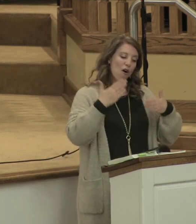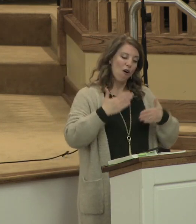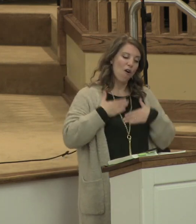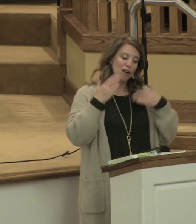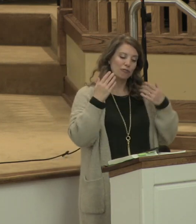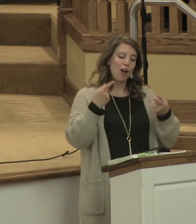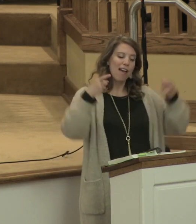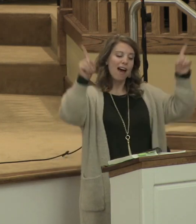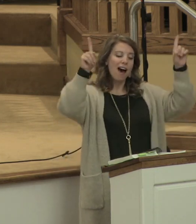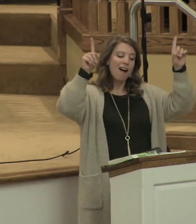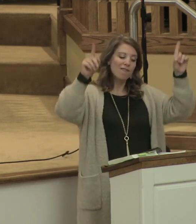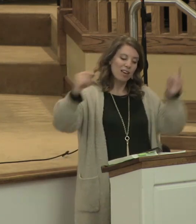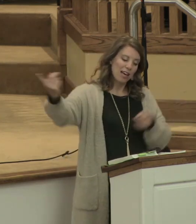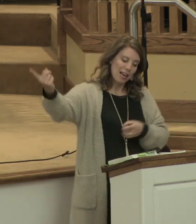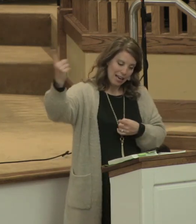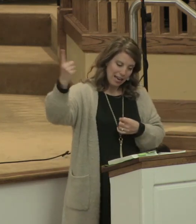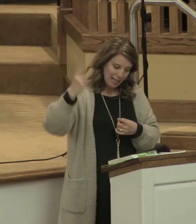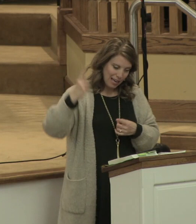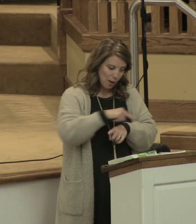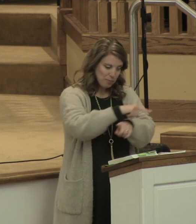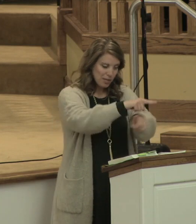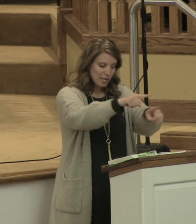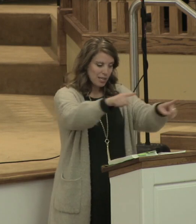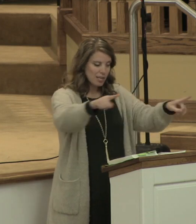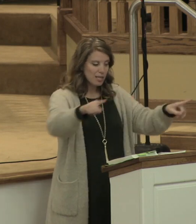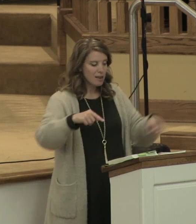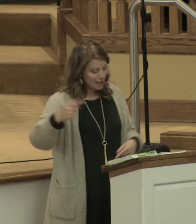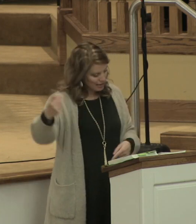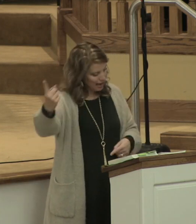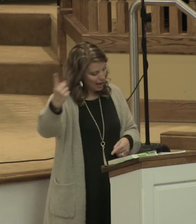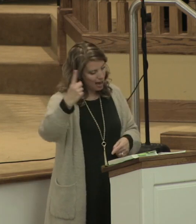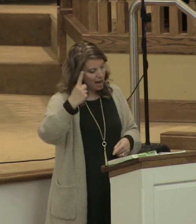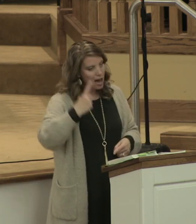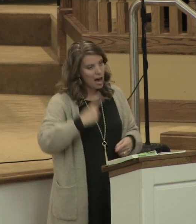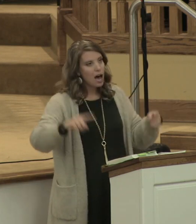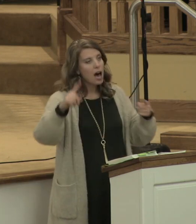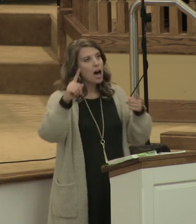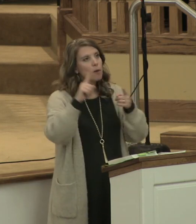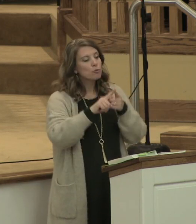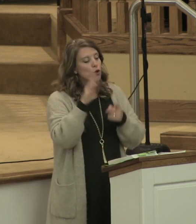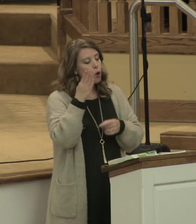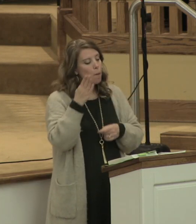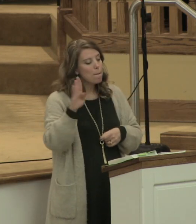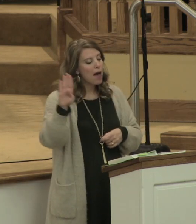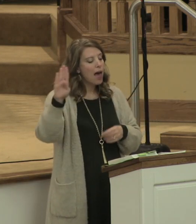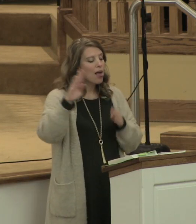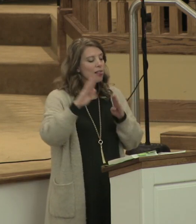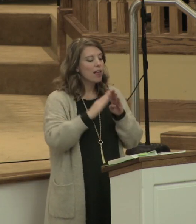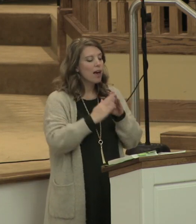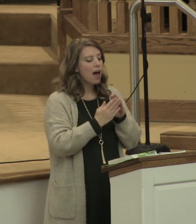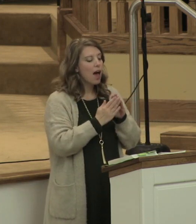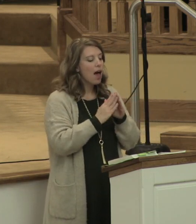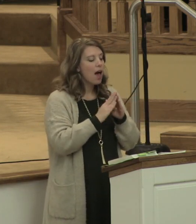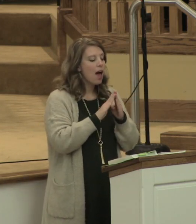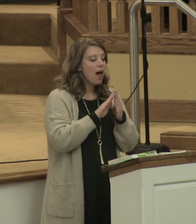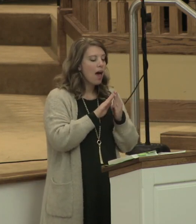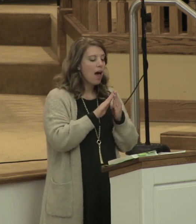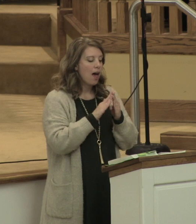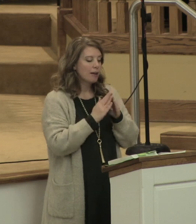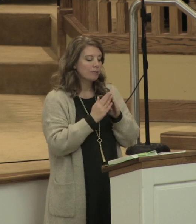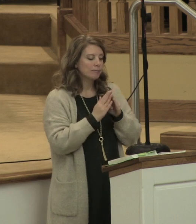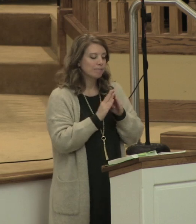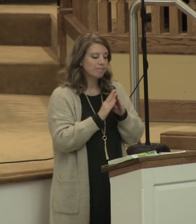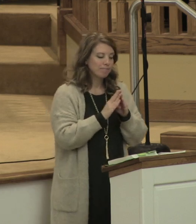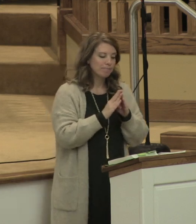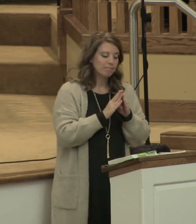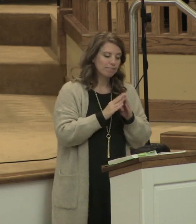and triumphant. Oh, come ye, oh, come ye to